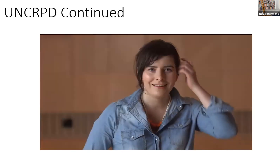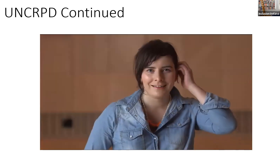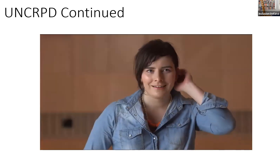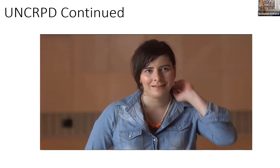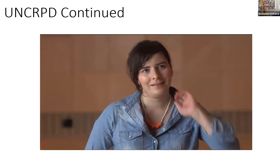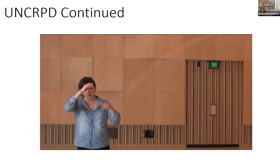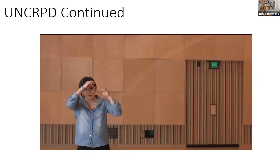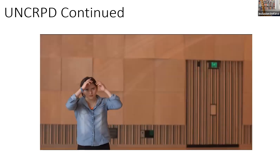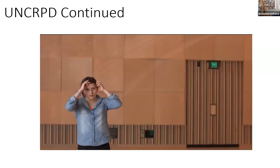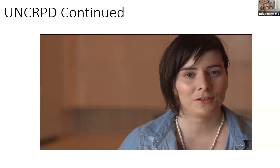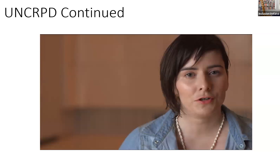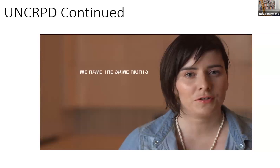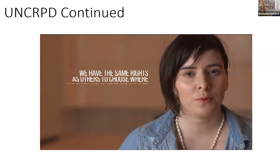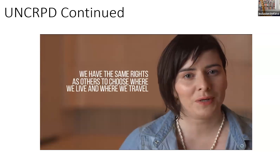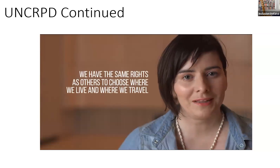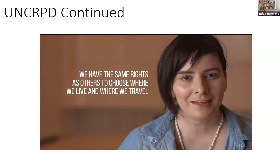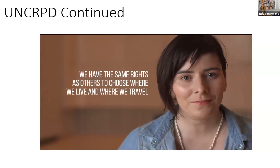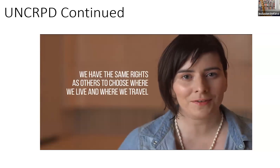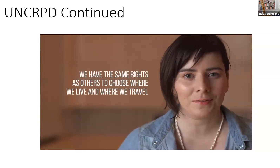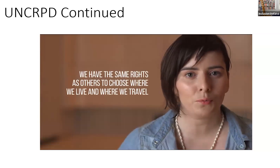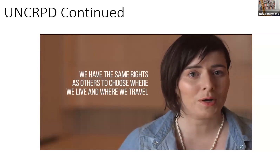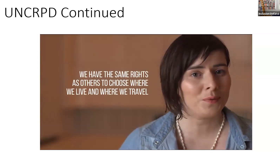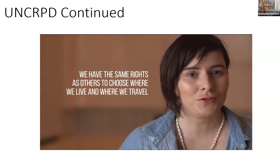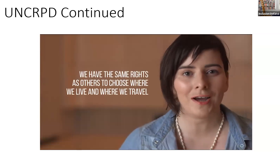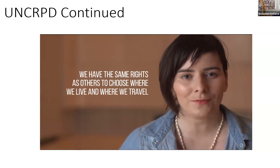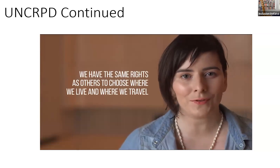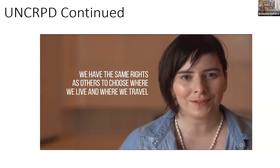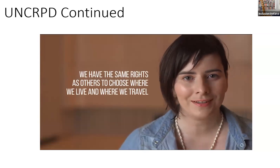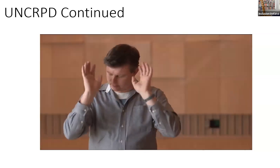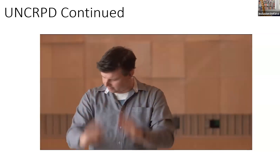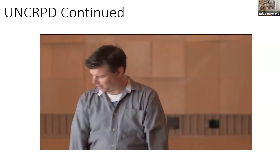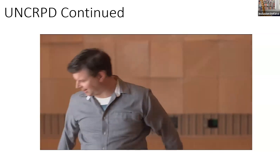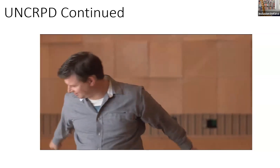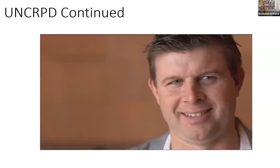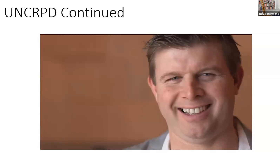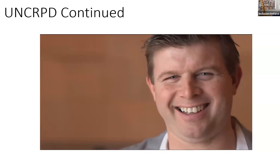We have the same rights as others to choose where we live and where we travel.